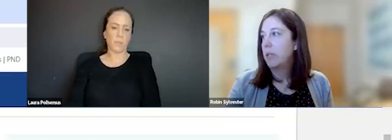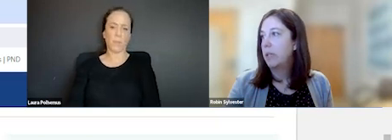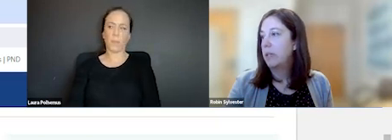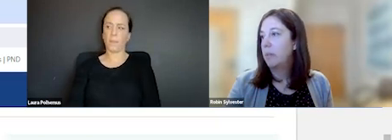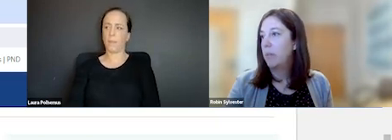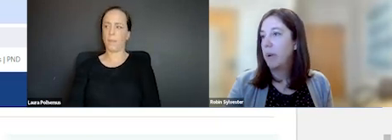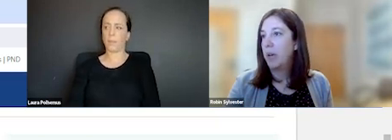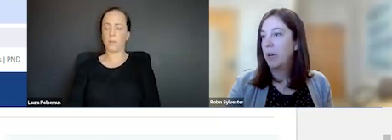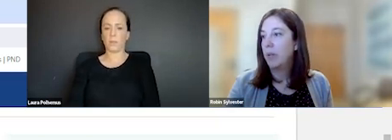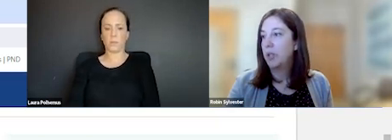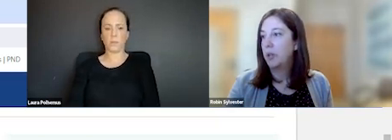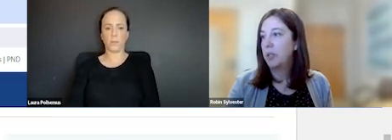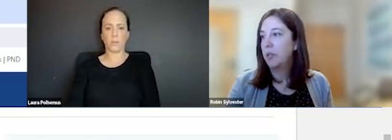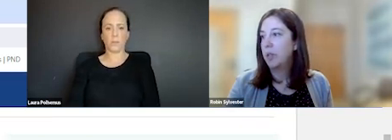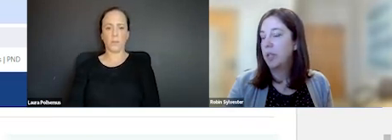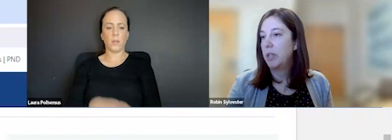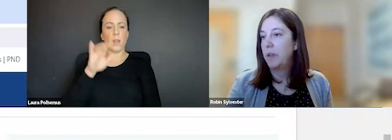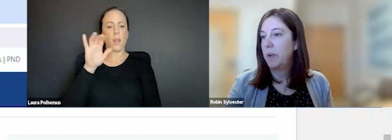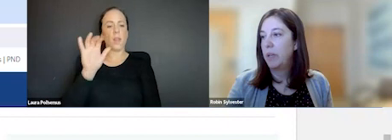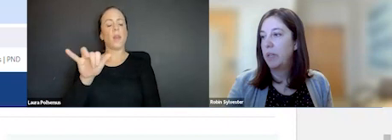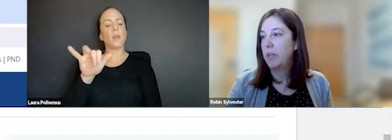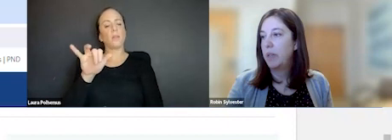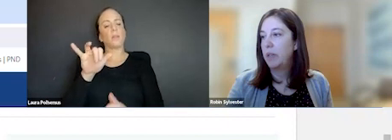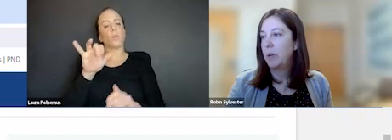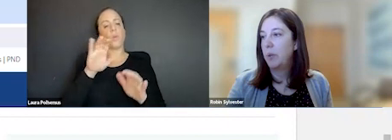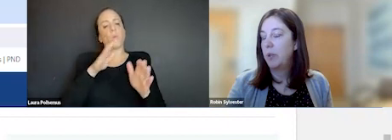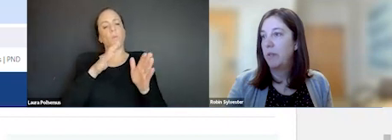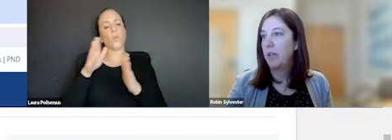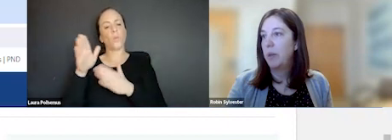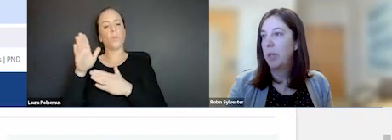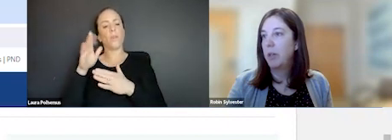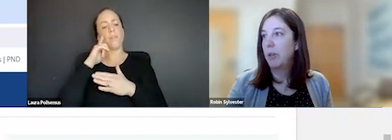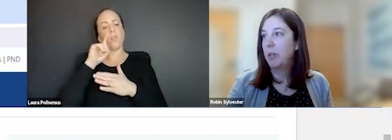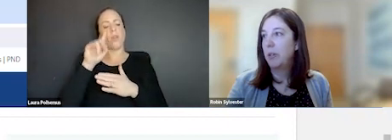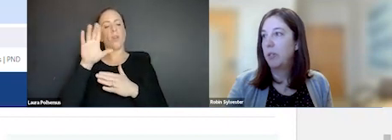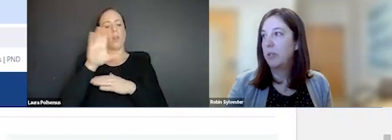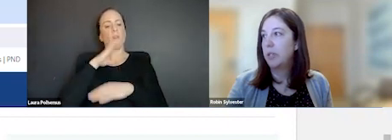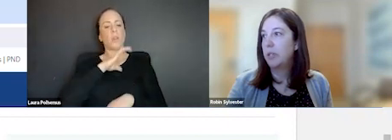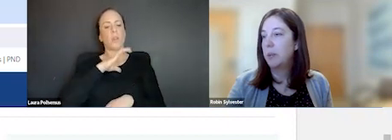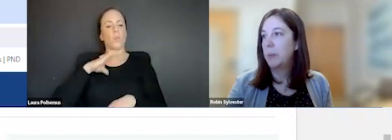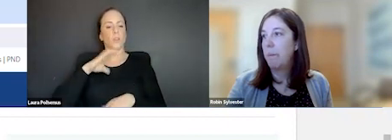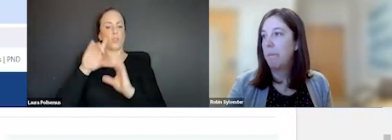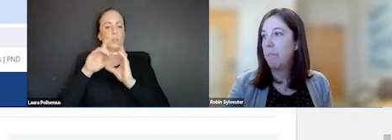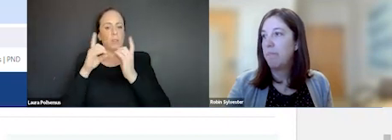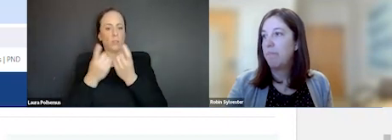So this is by congressional district here, if you want to see the distribution of funding by congressional